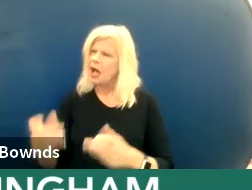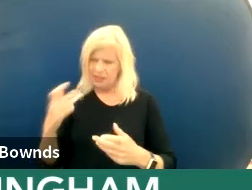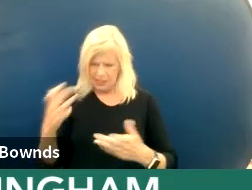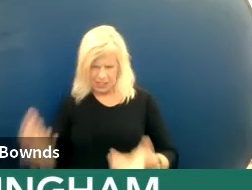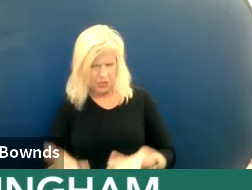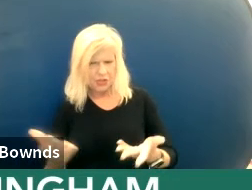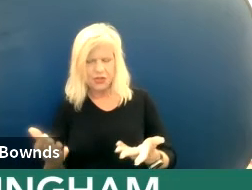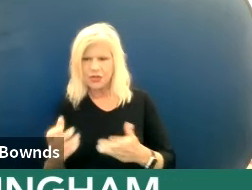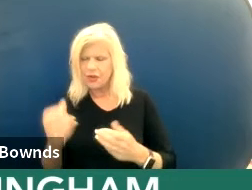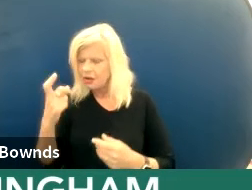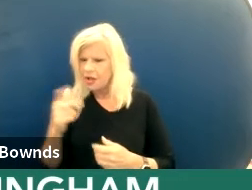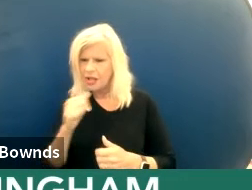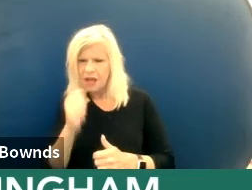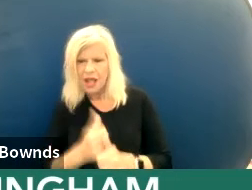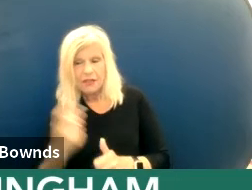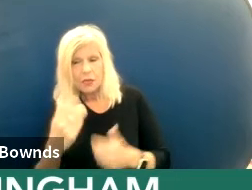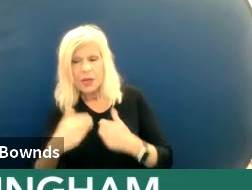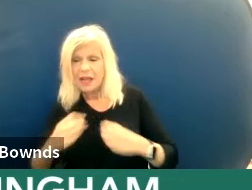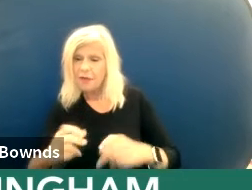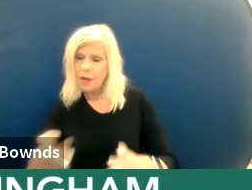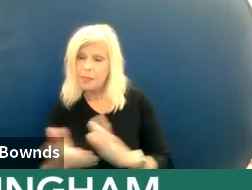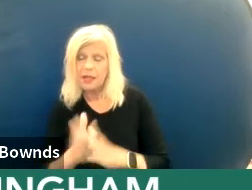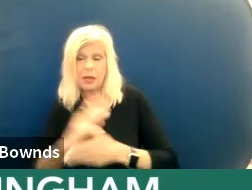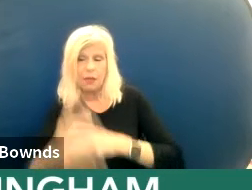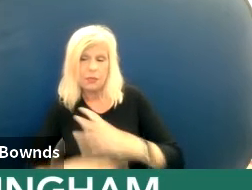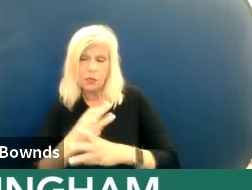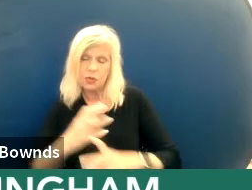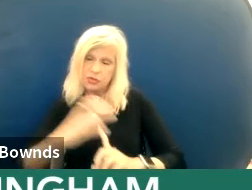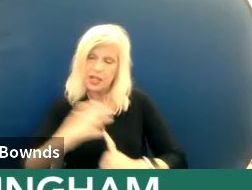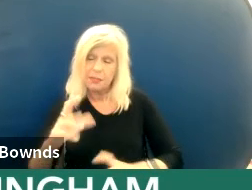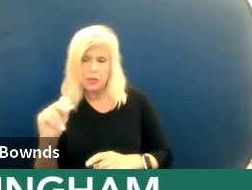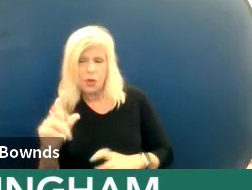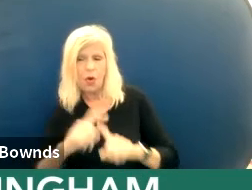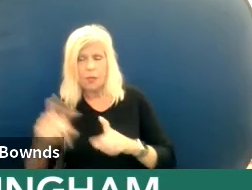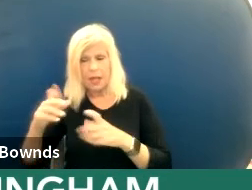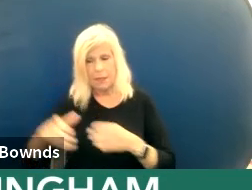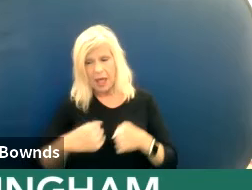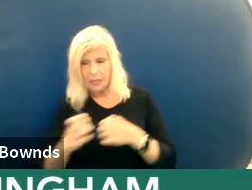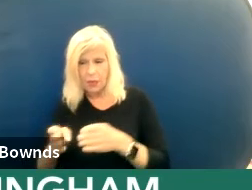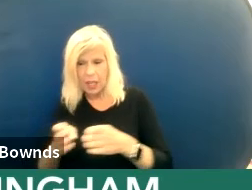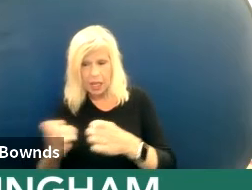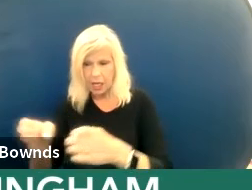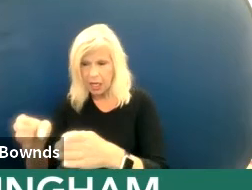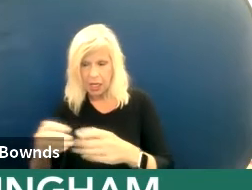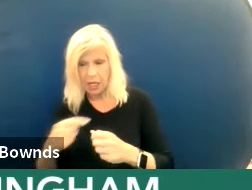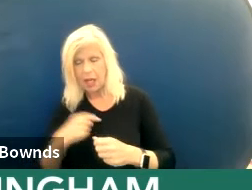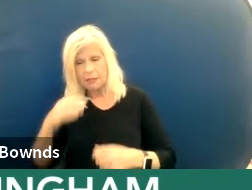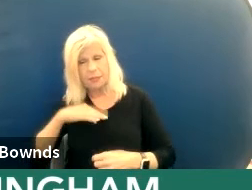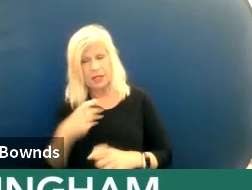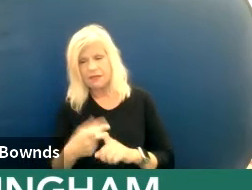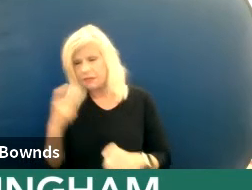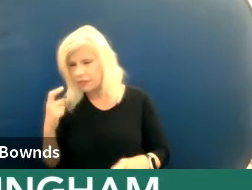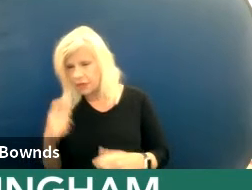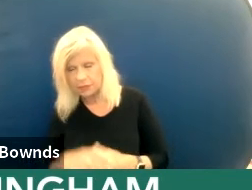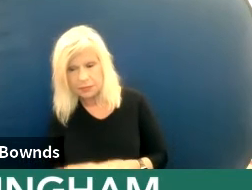do understand that not everybody will have the opportunity to become a world champion, but that pathway of getting there is something that I have benefited greatly